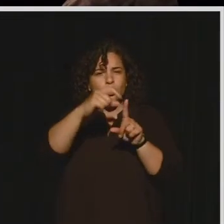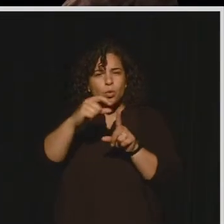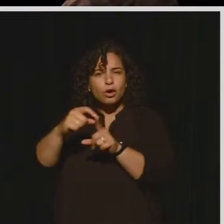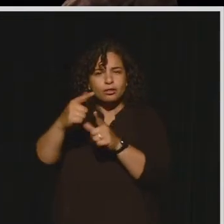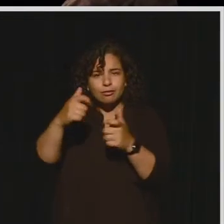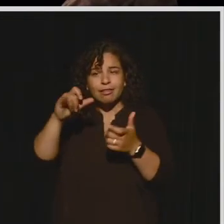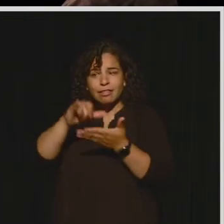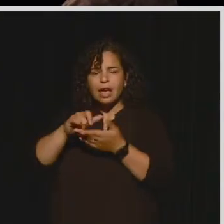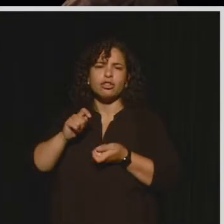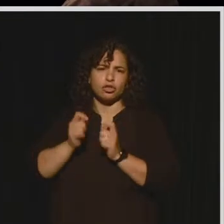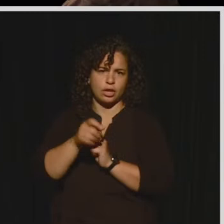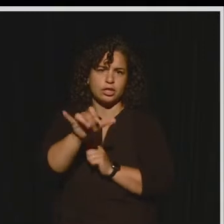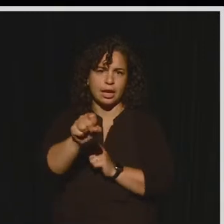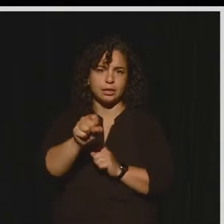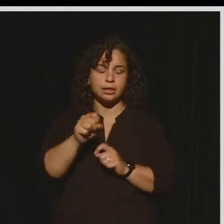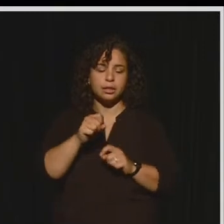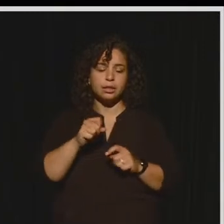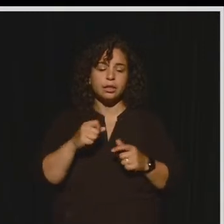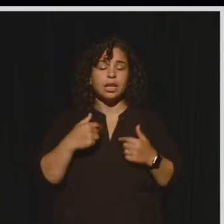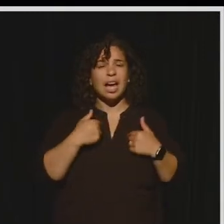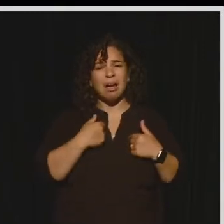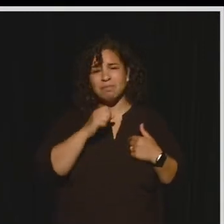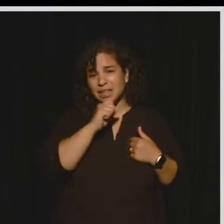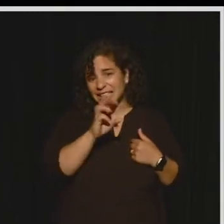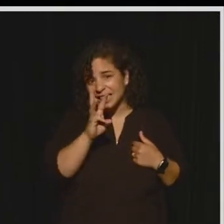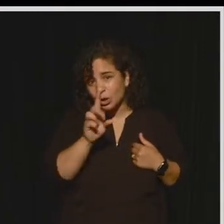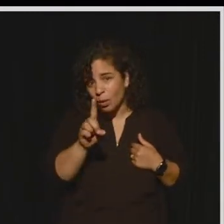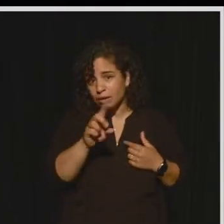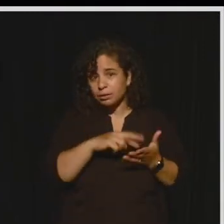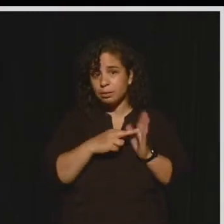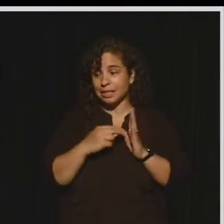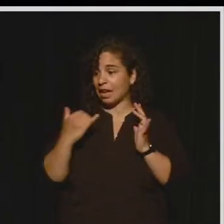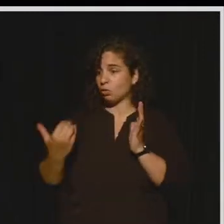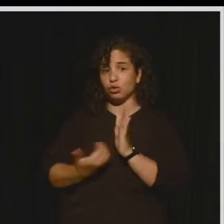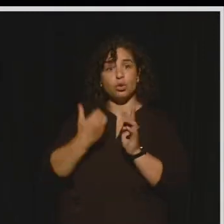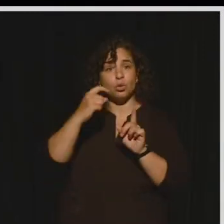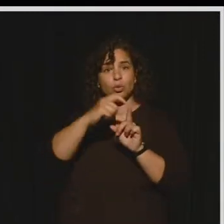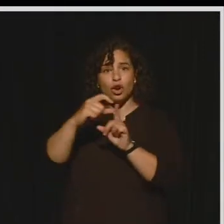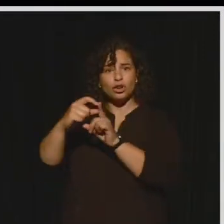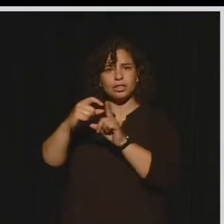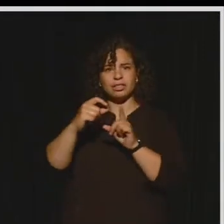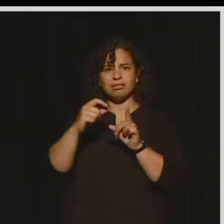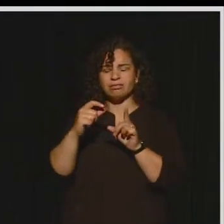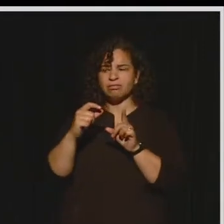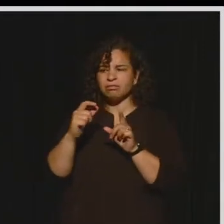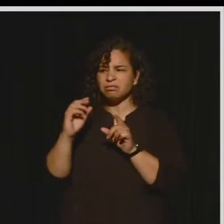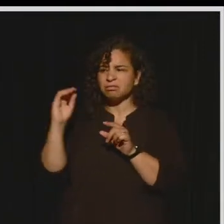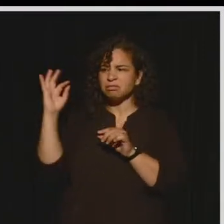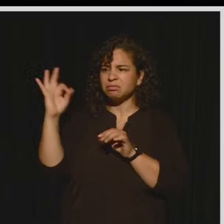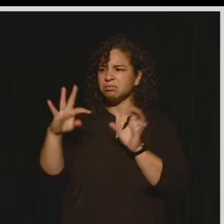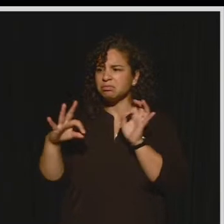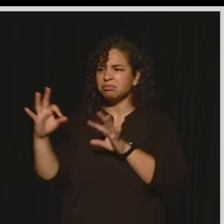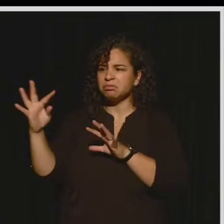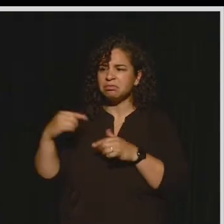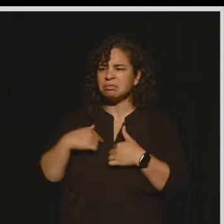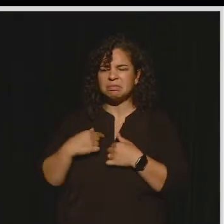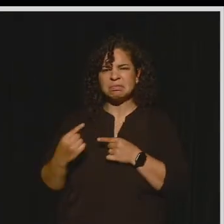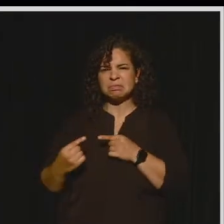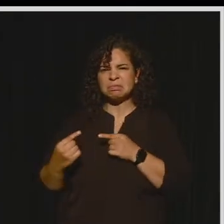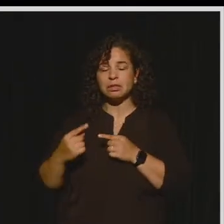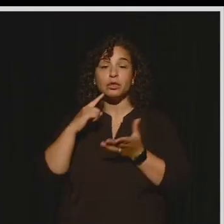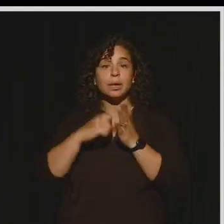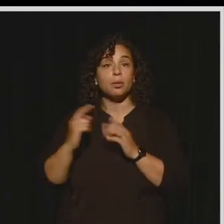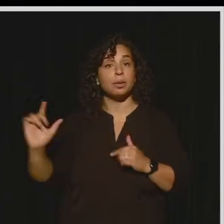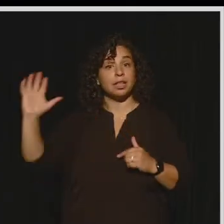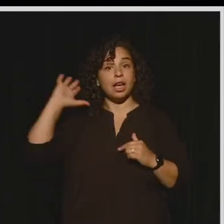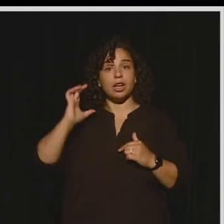I'm 61 years old, and I struggle with some of the language that's being used now. When I was younger, if somebody called